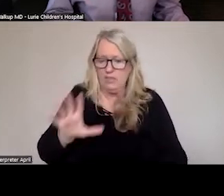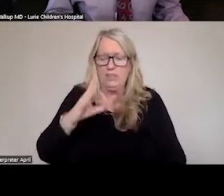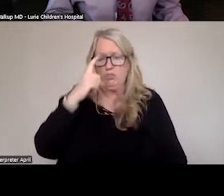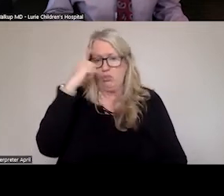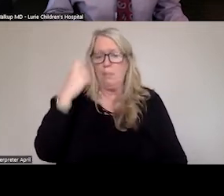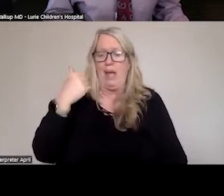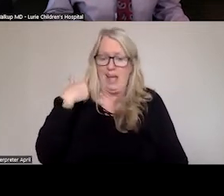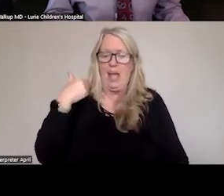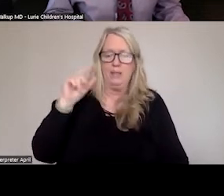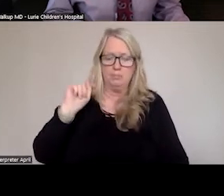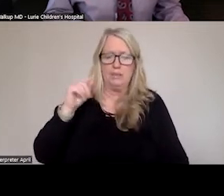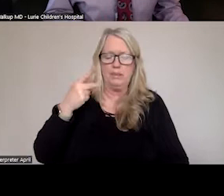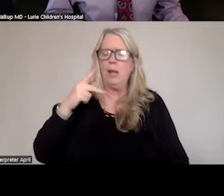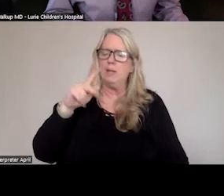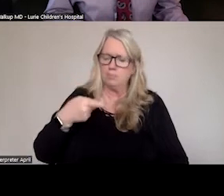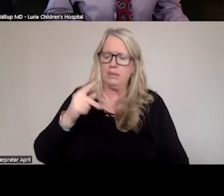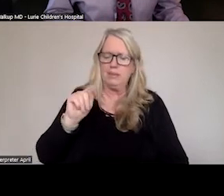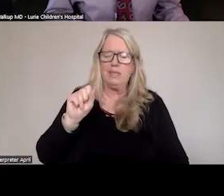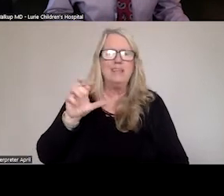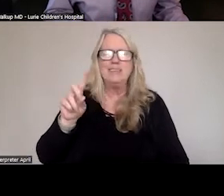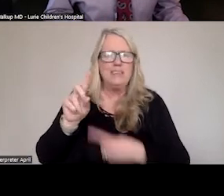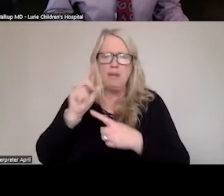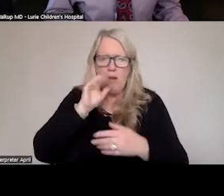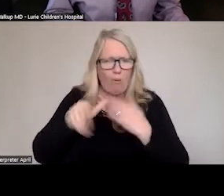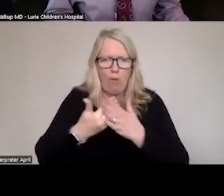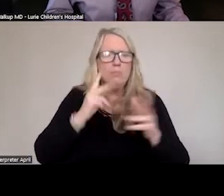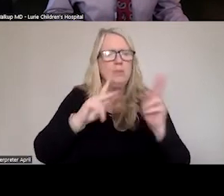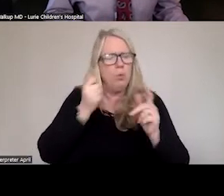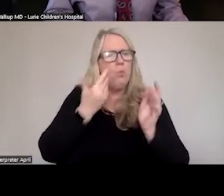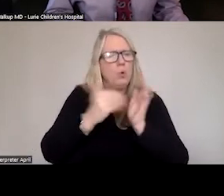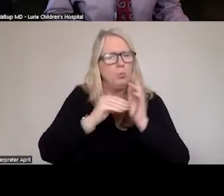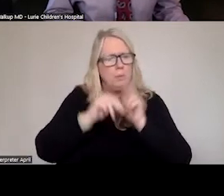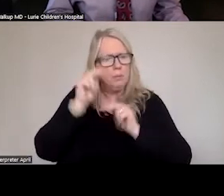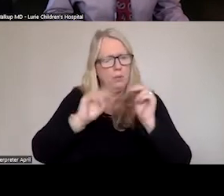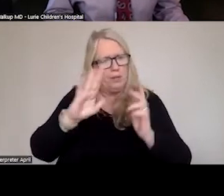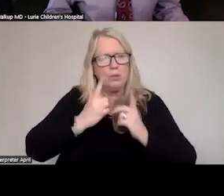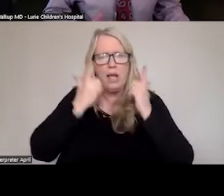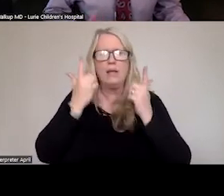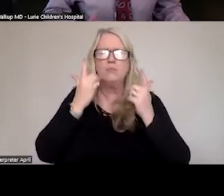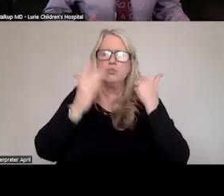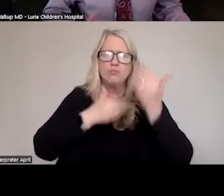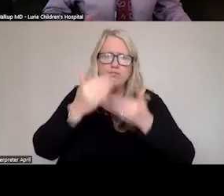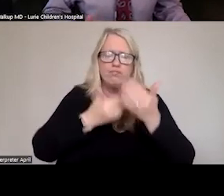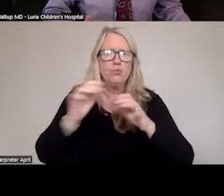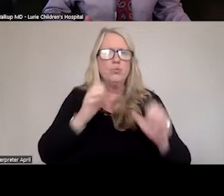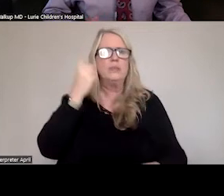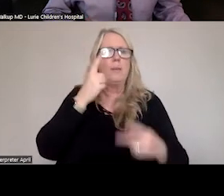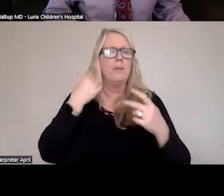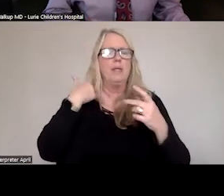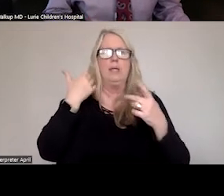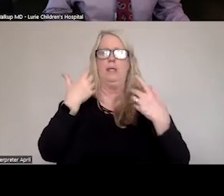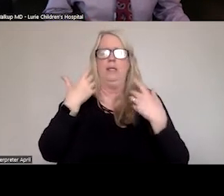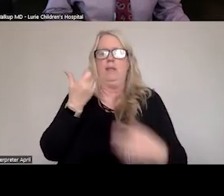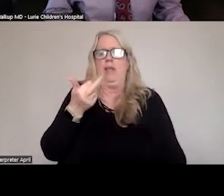PTSD. People find a way to rebuild their lives and go on to do something either heroic or